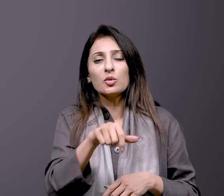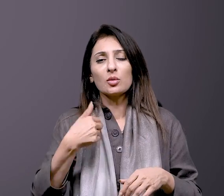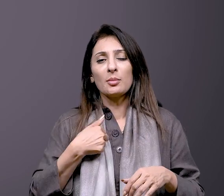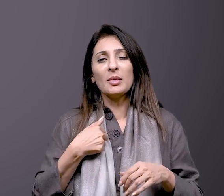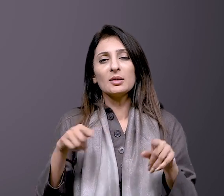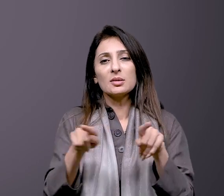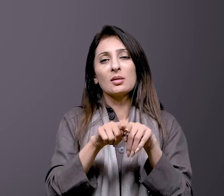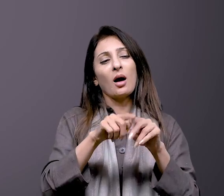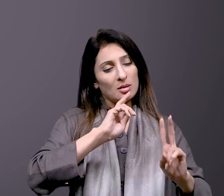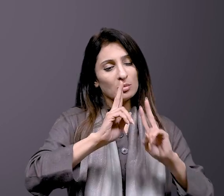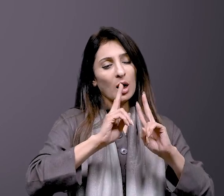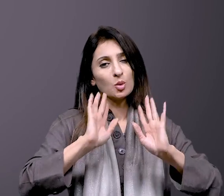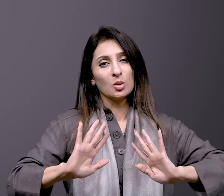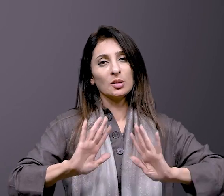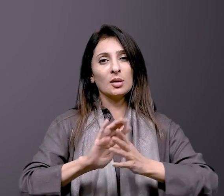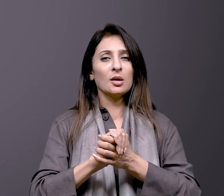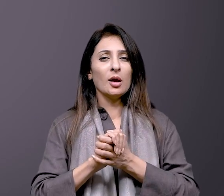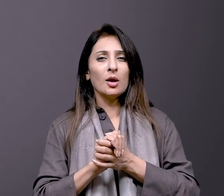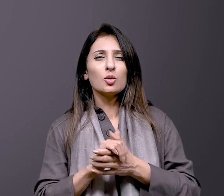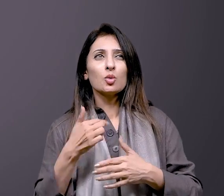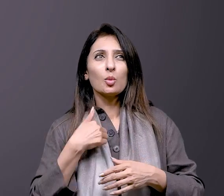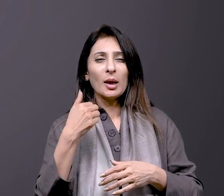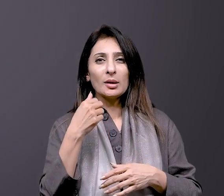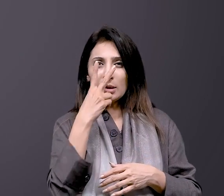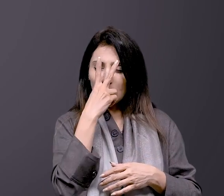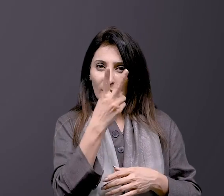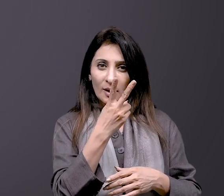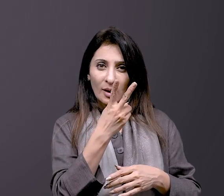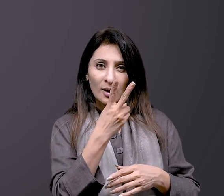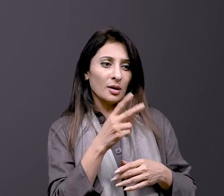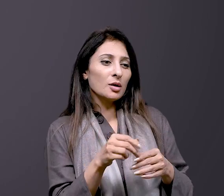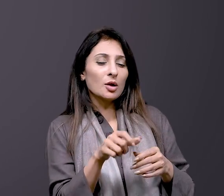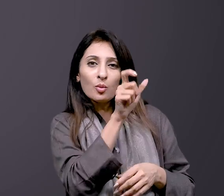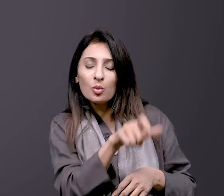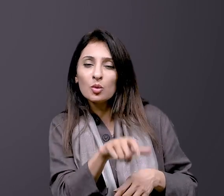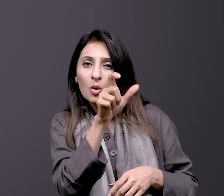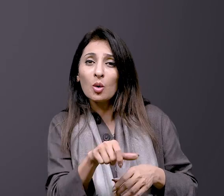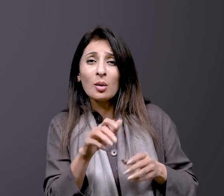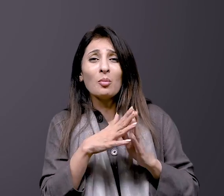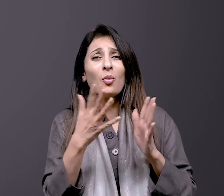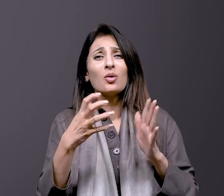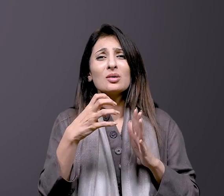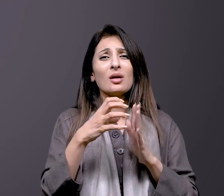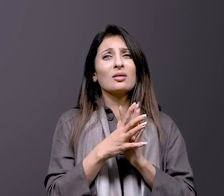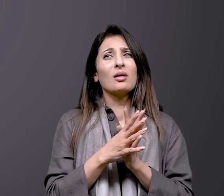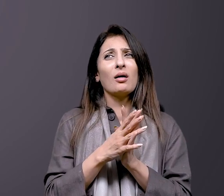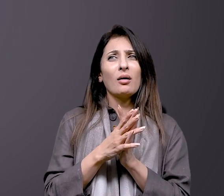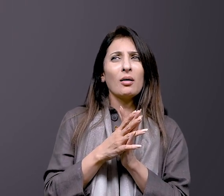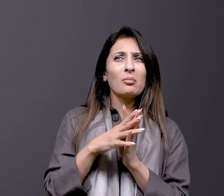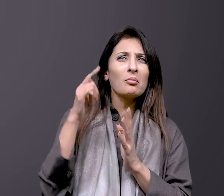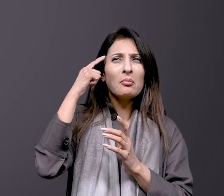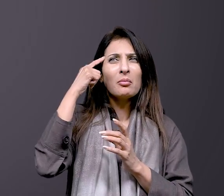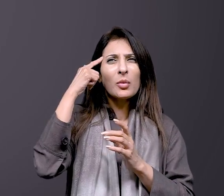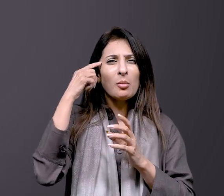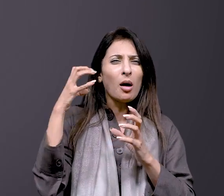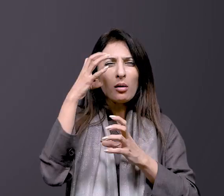explore this. We have to help them understand. We have to help them maybe find their own